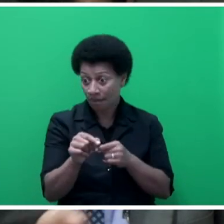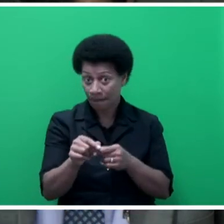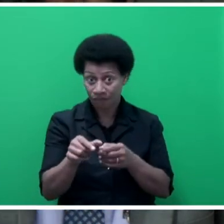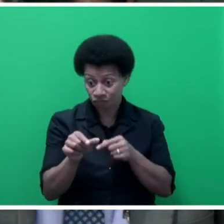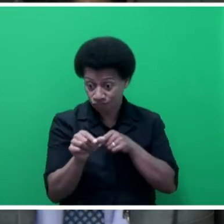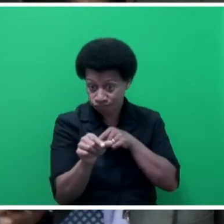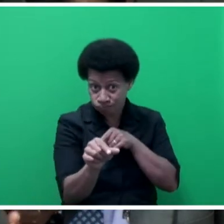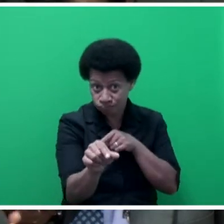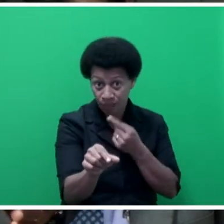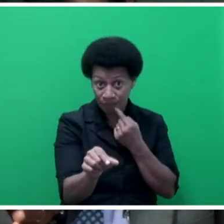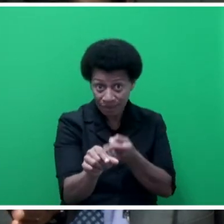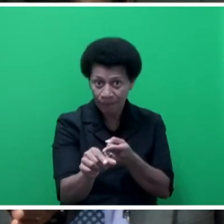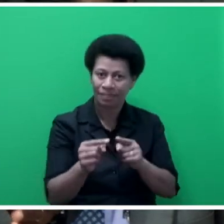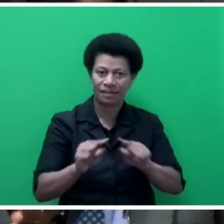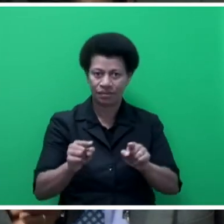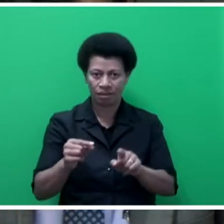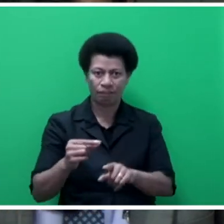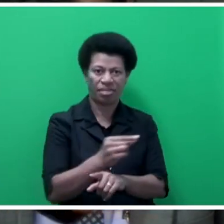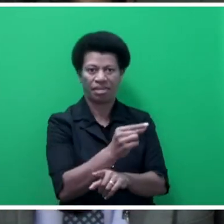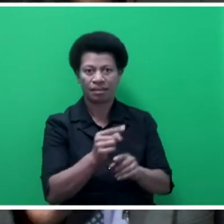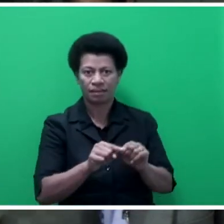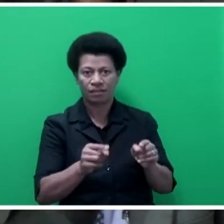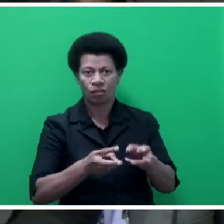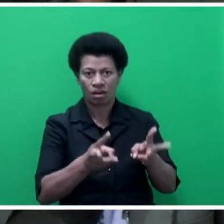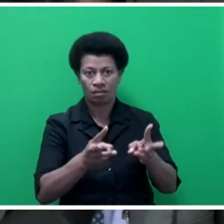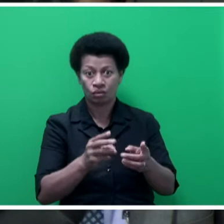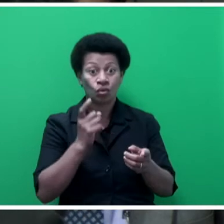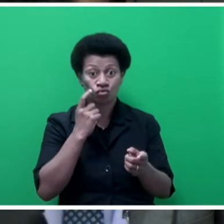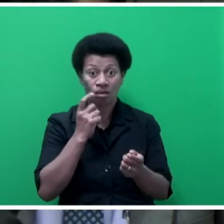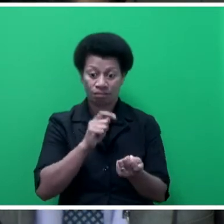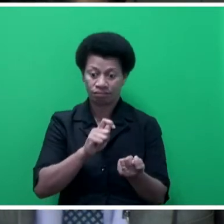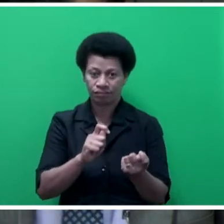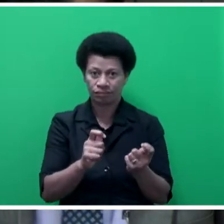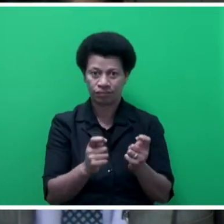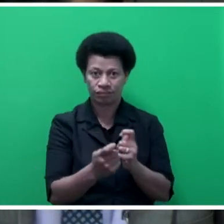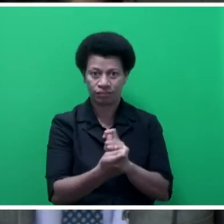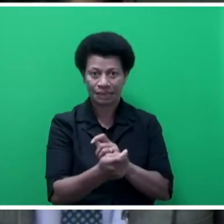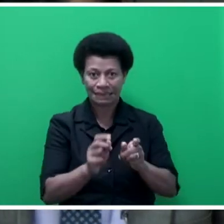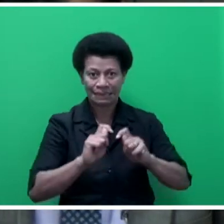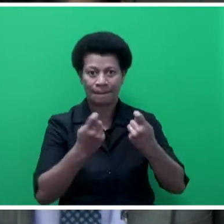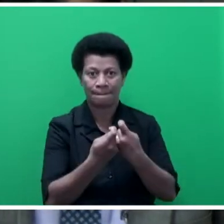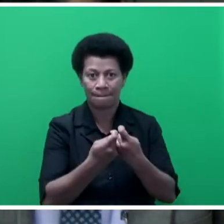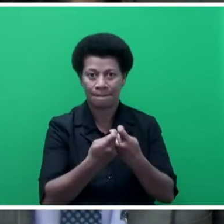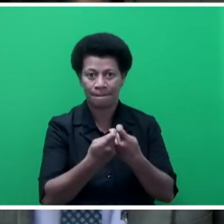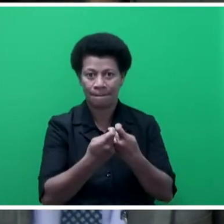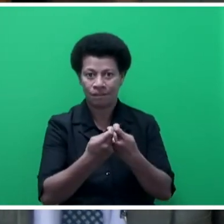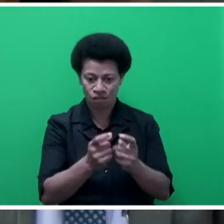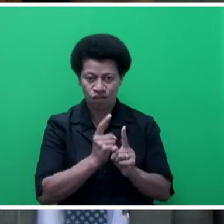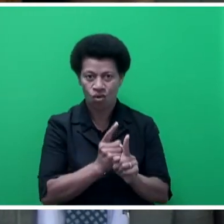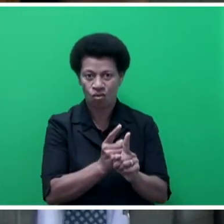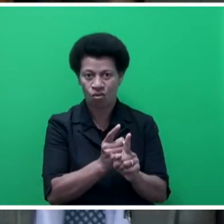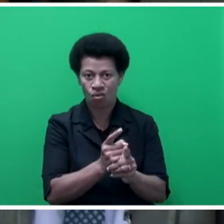we actually afterwards needed to actually reposition the FEMAT team that was on the ground. From a clinical